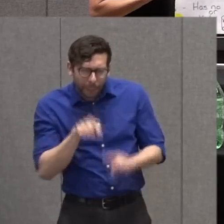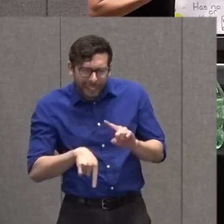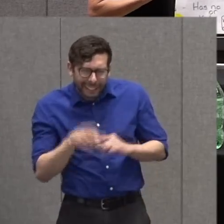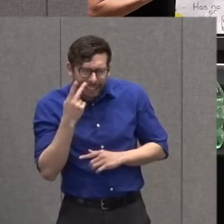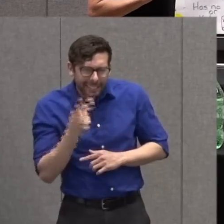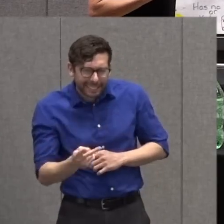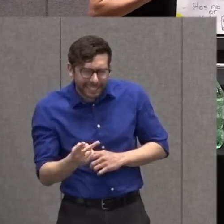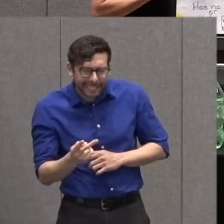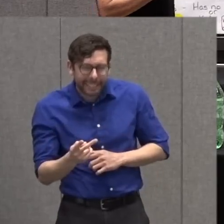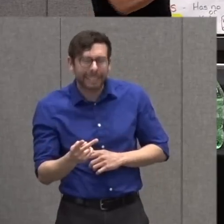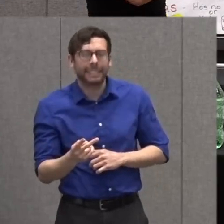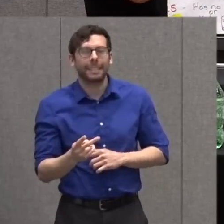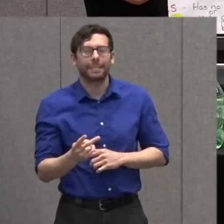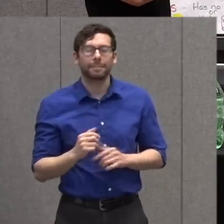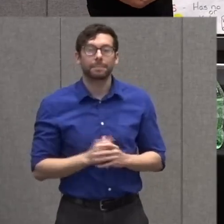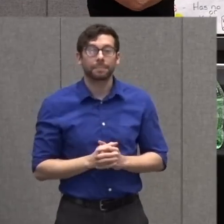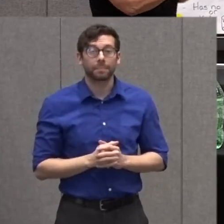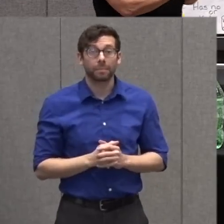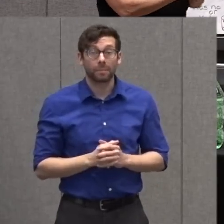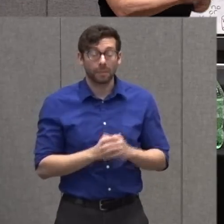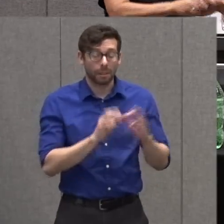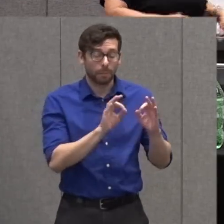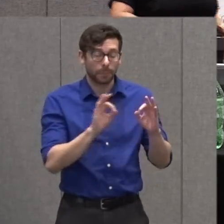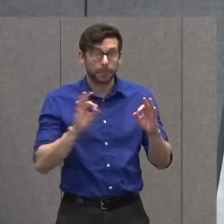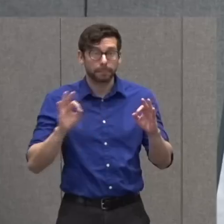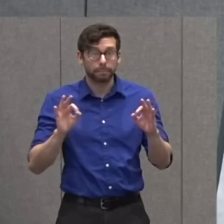They stay together. They're held in a fixed